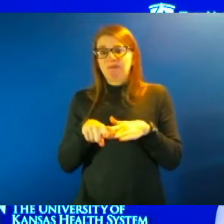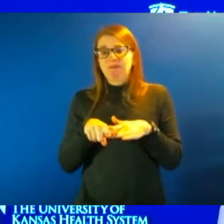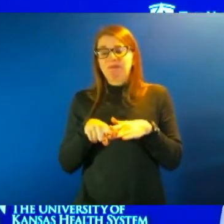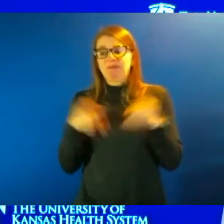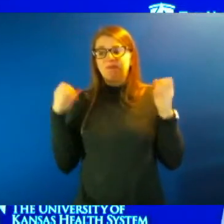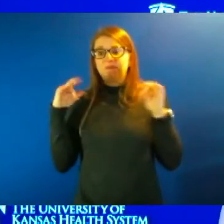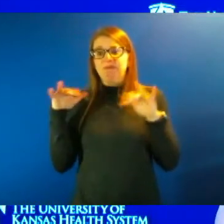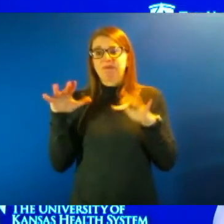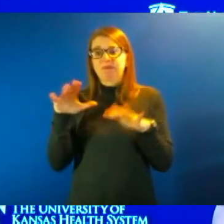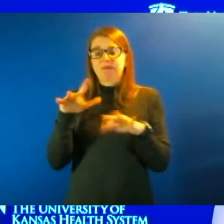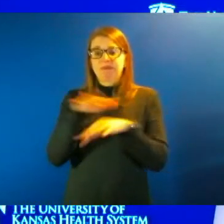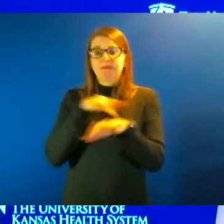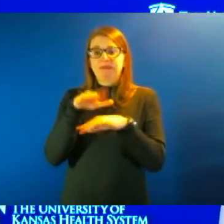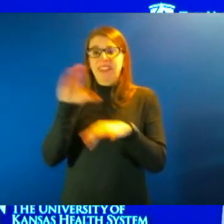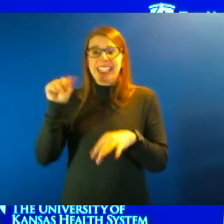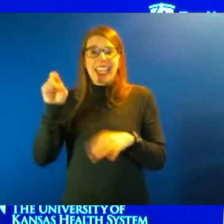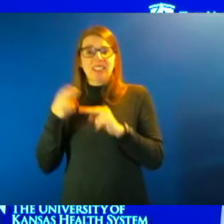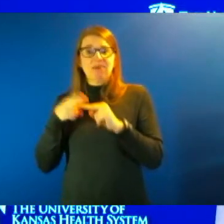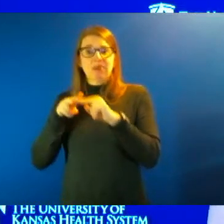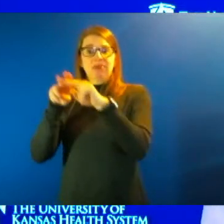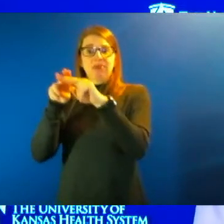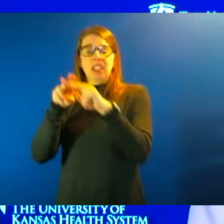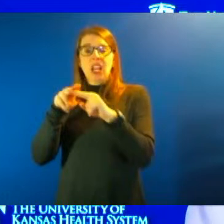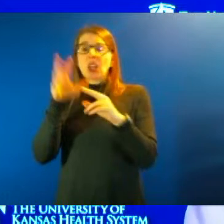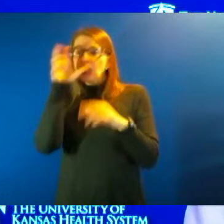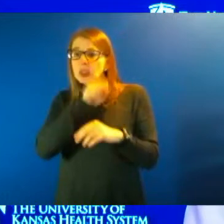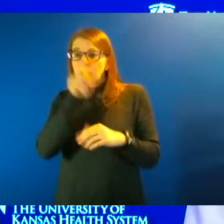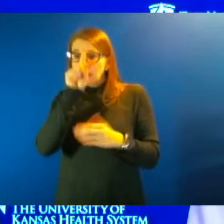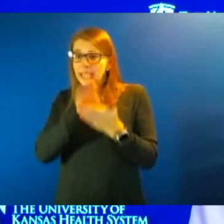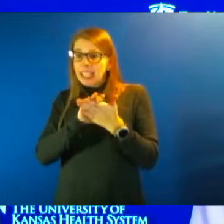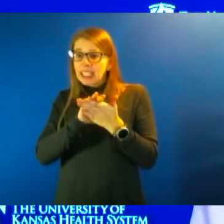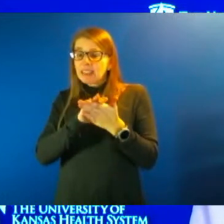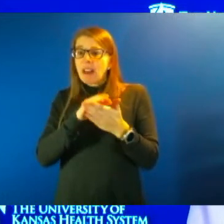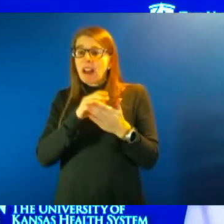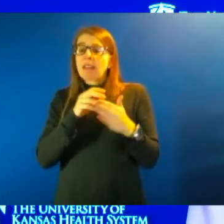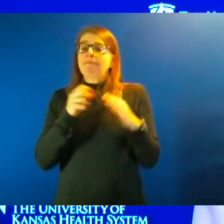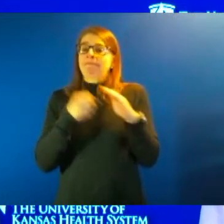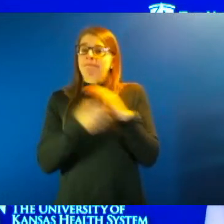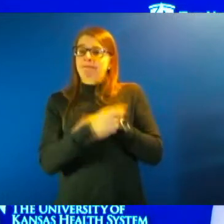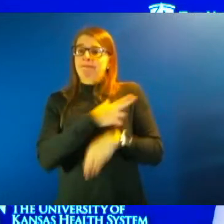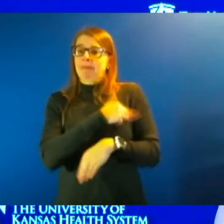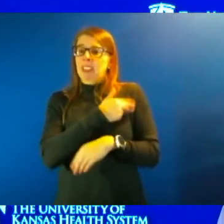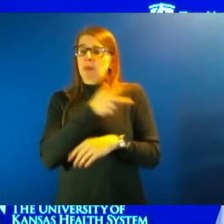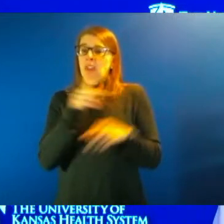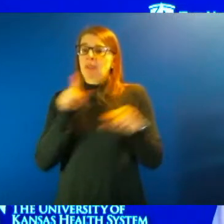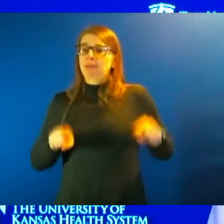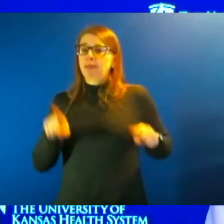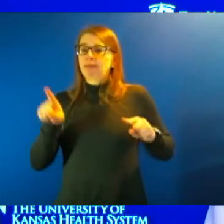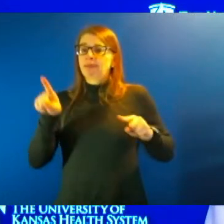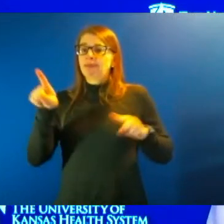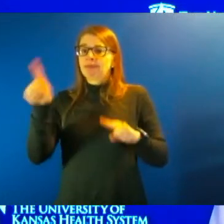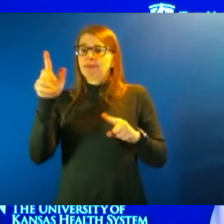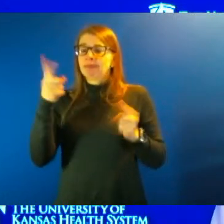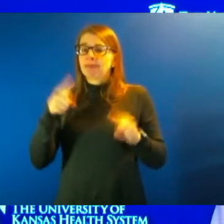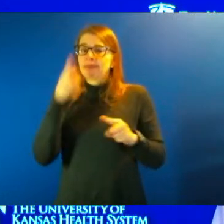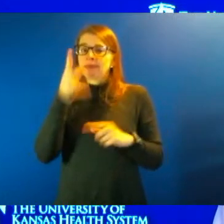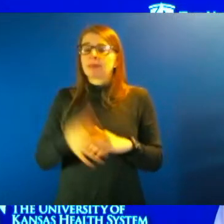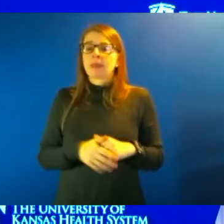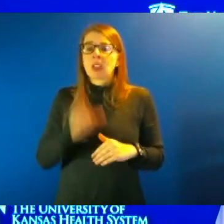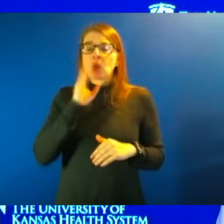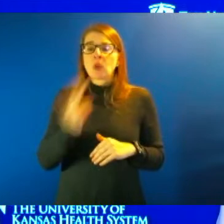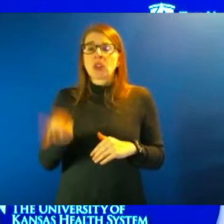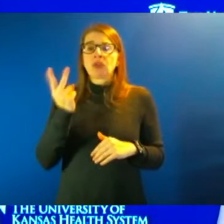are going up. We assume and believe that hospitalizations will trail behind that. We know that this now is two